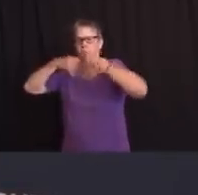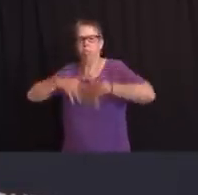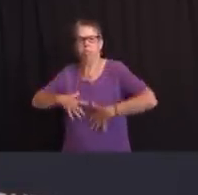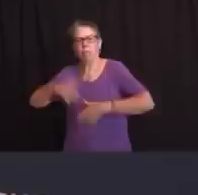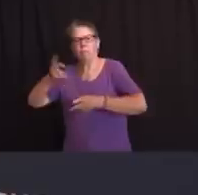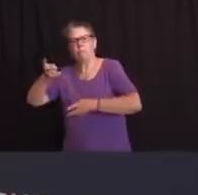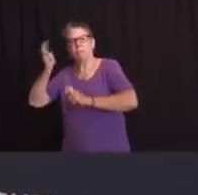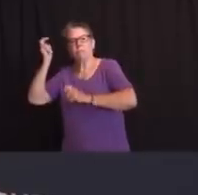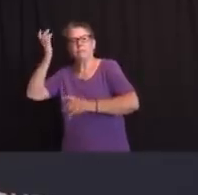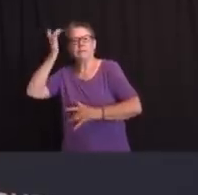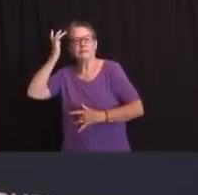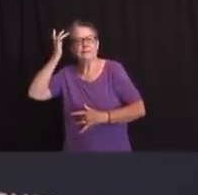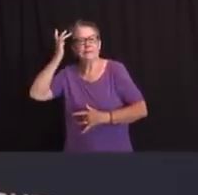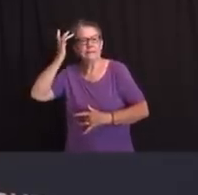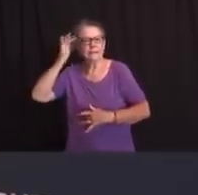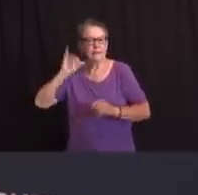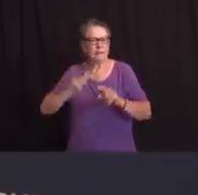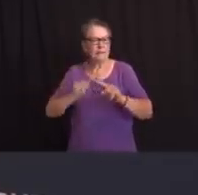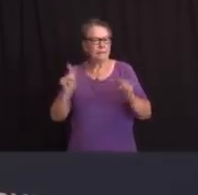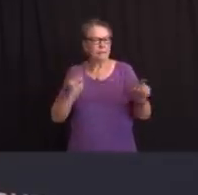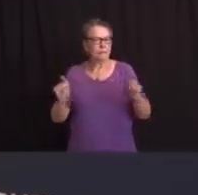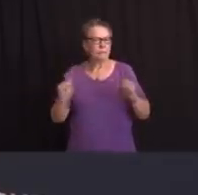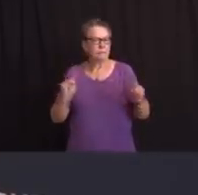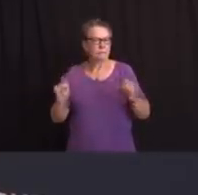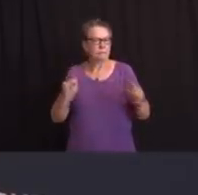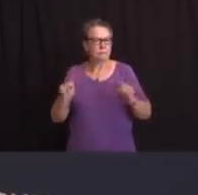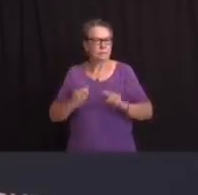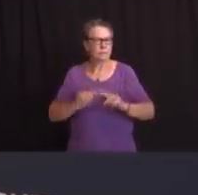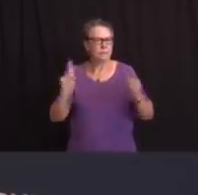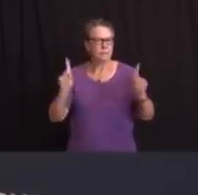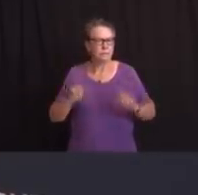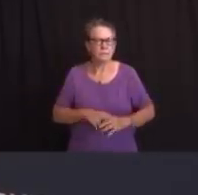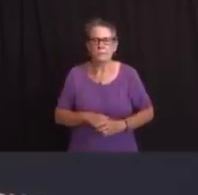core functions of the body in that way.